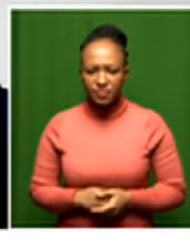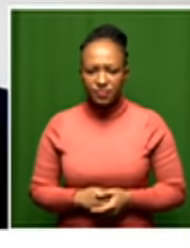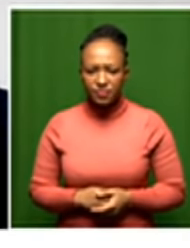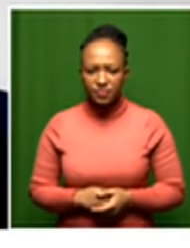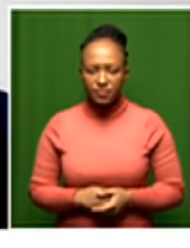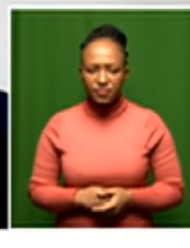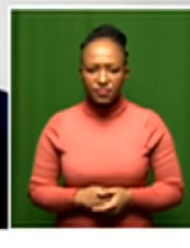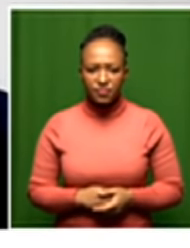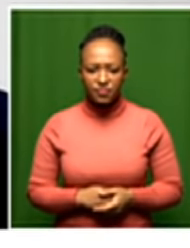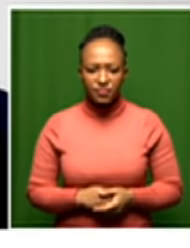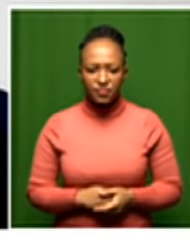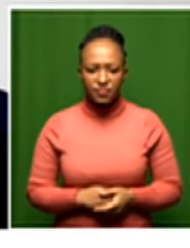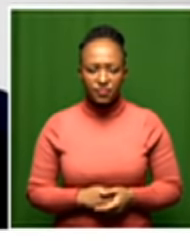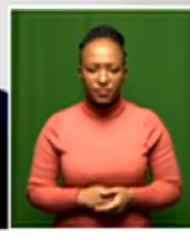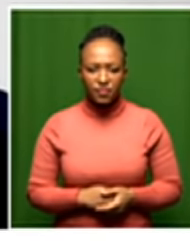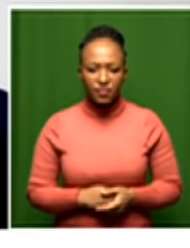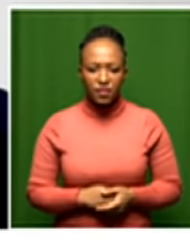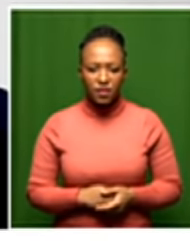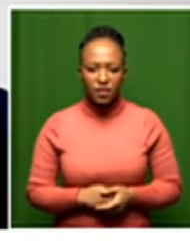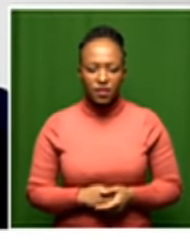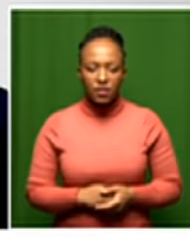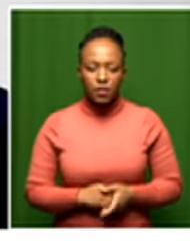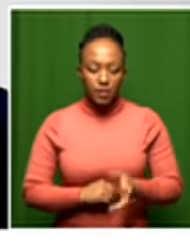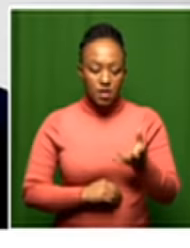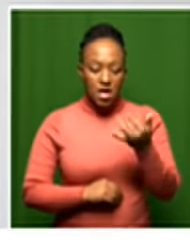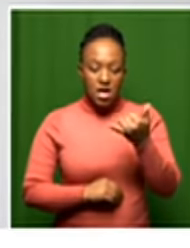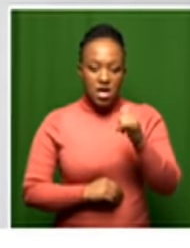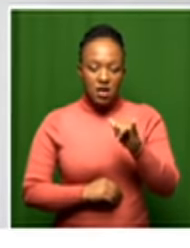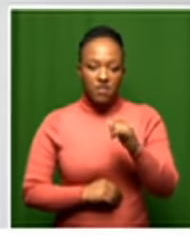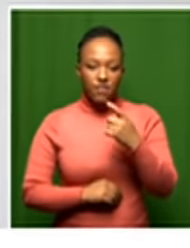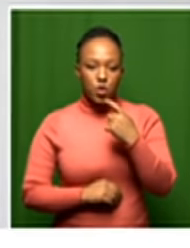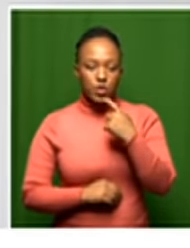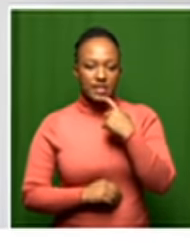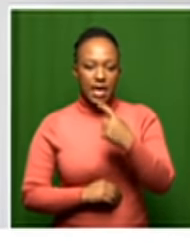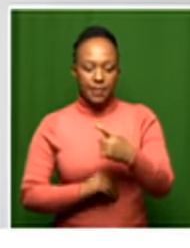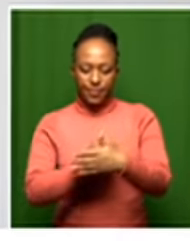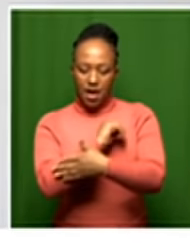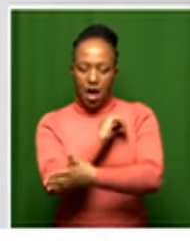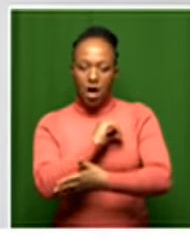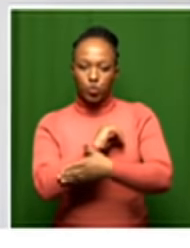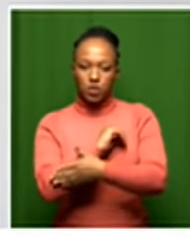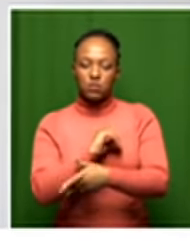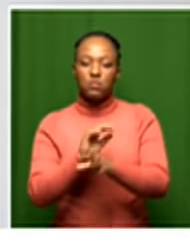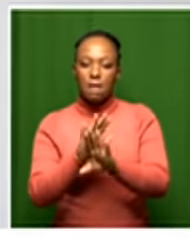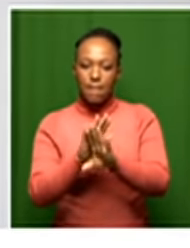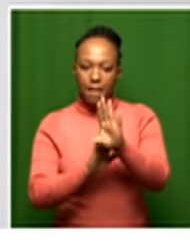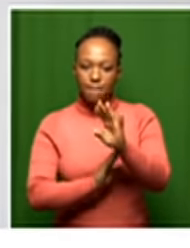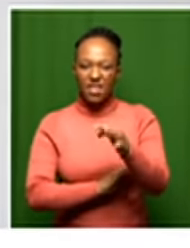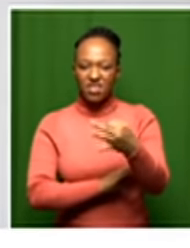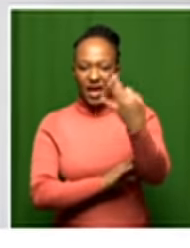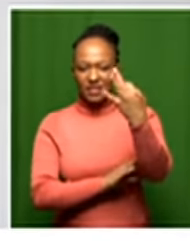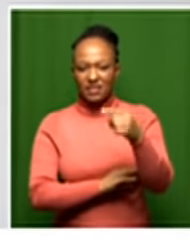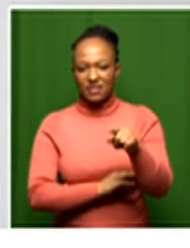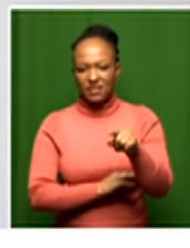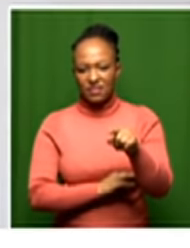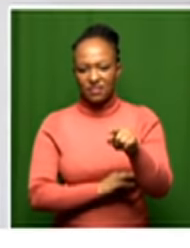So certainly, if we look at what qualifies a region or the country to enter a third wave, there's